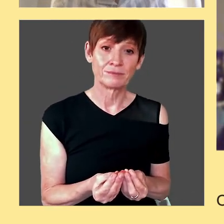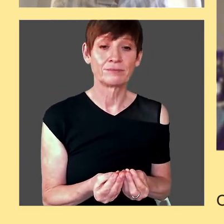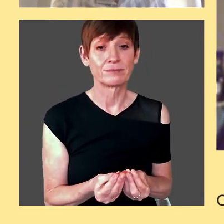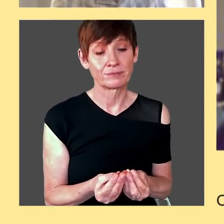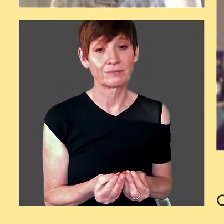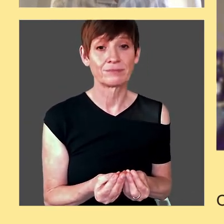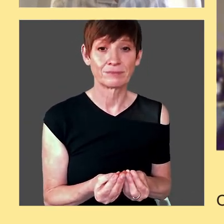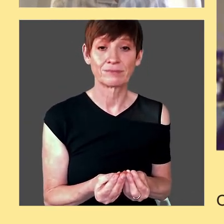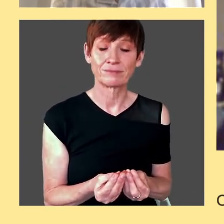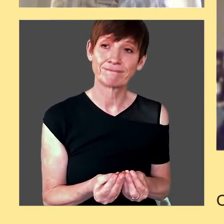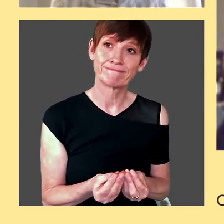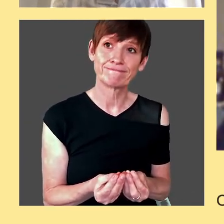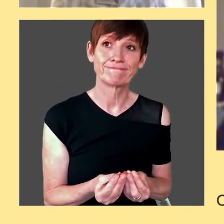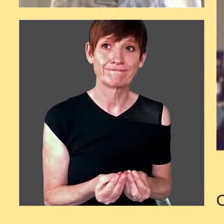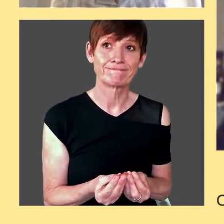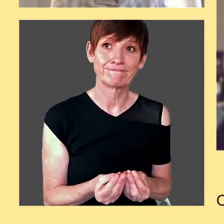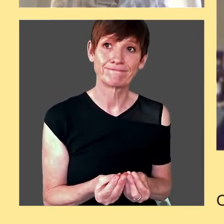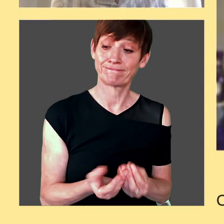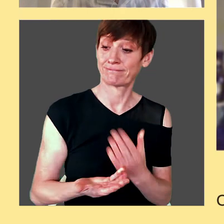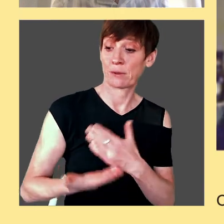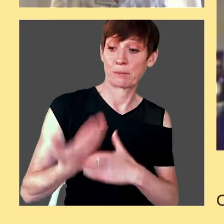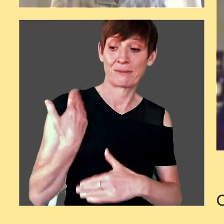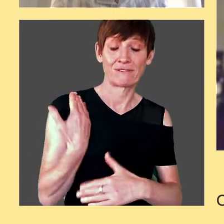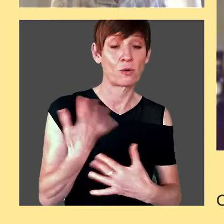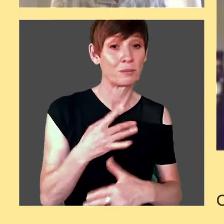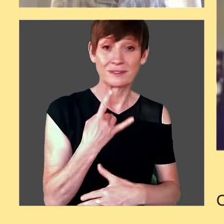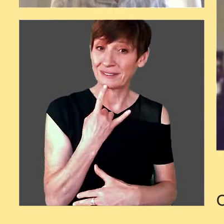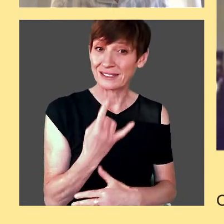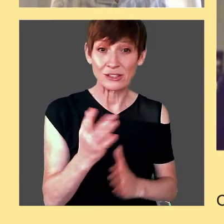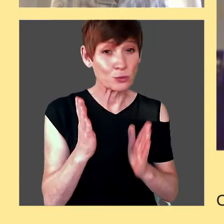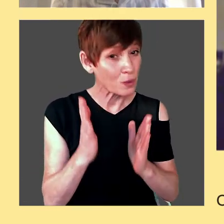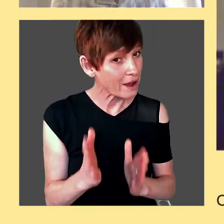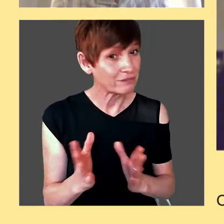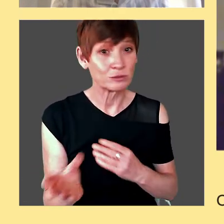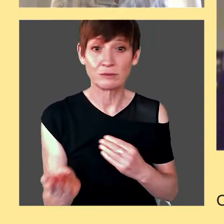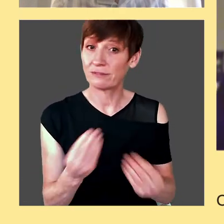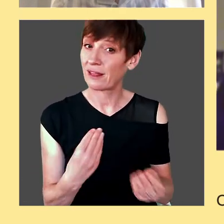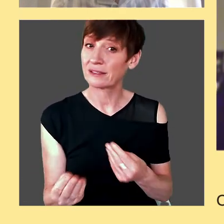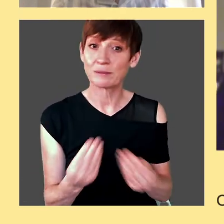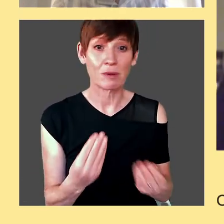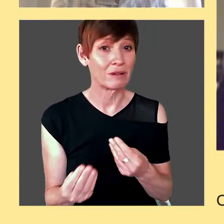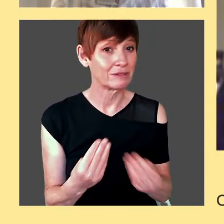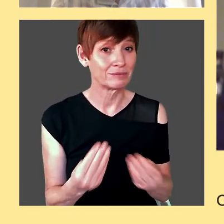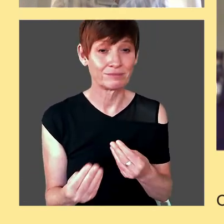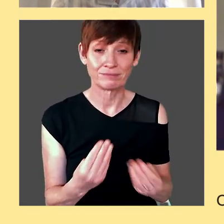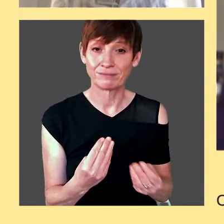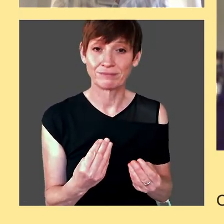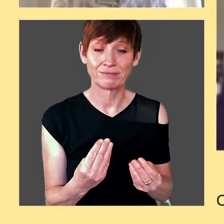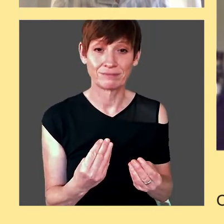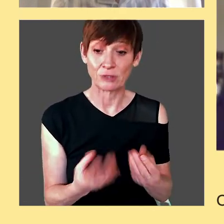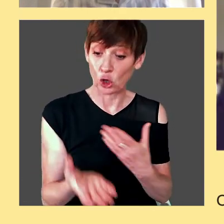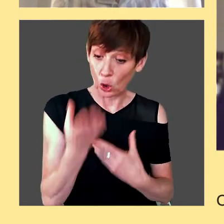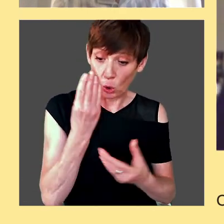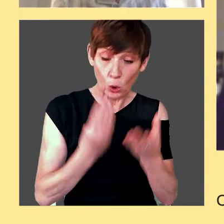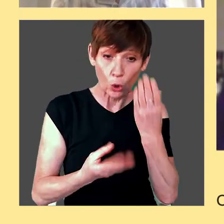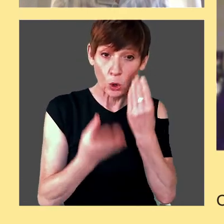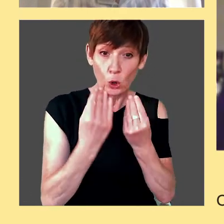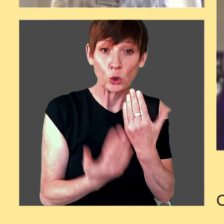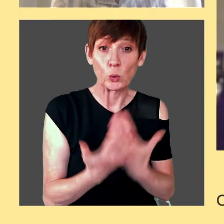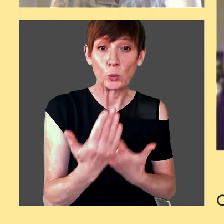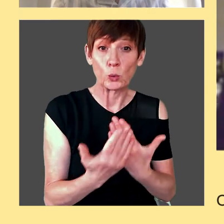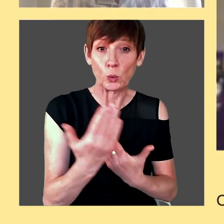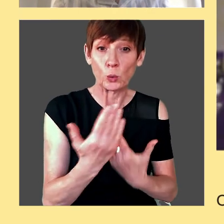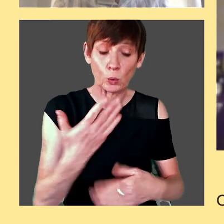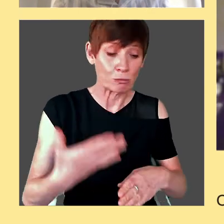I think I said it before. You have to be flexible and learn new things, practice new